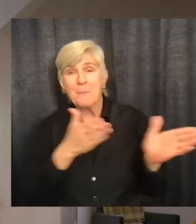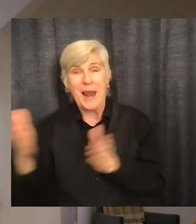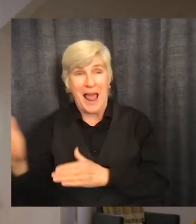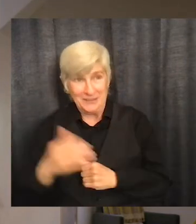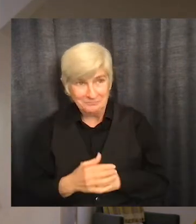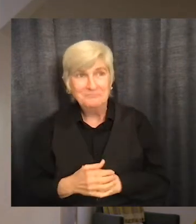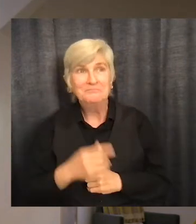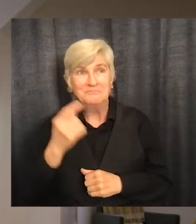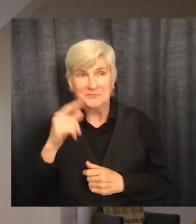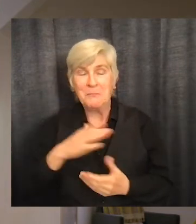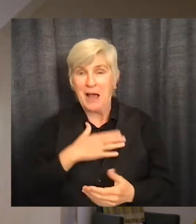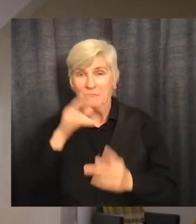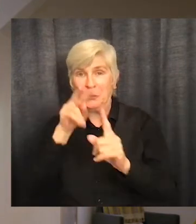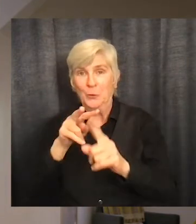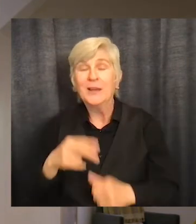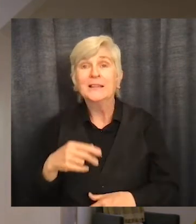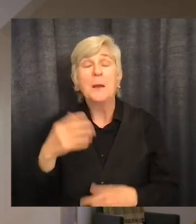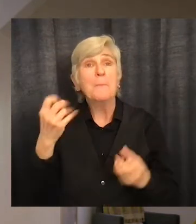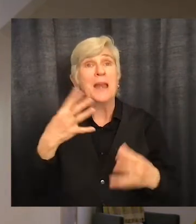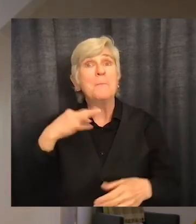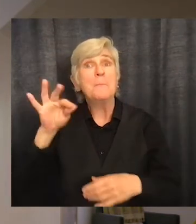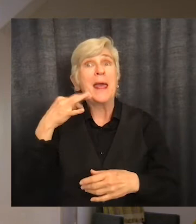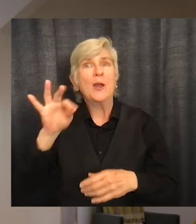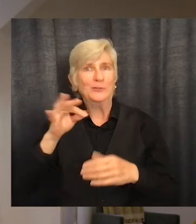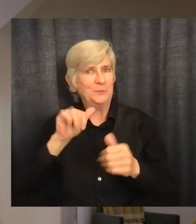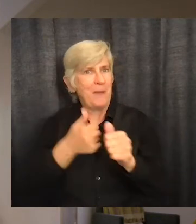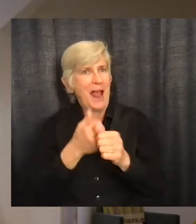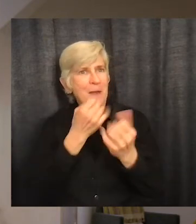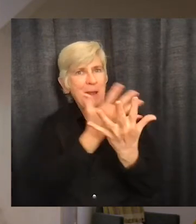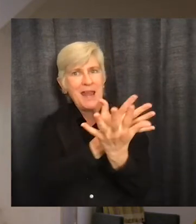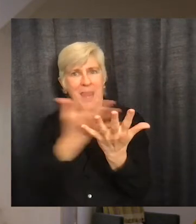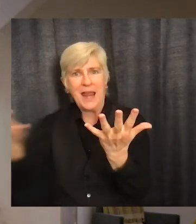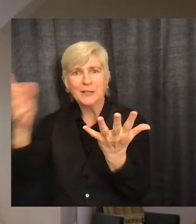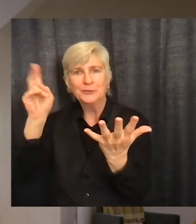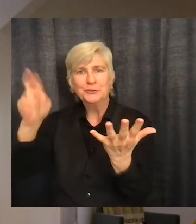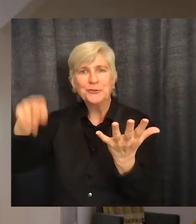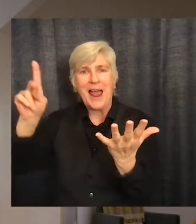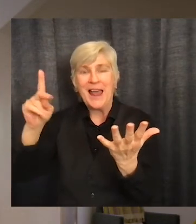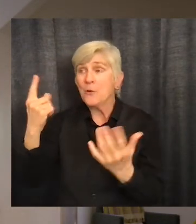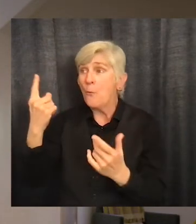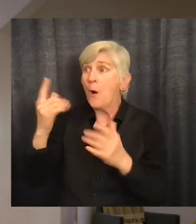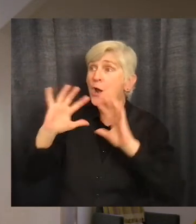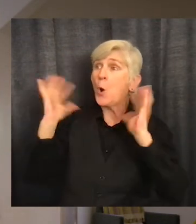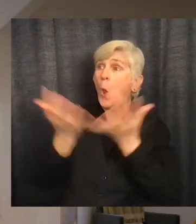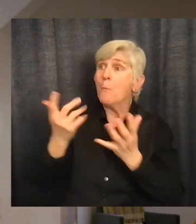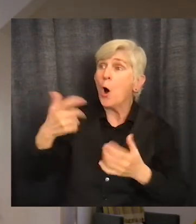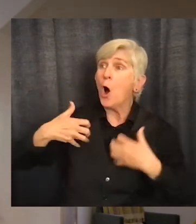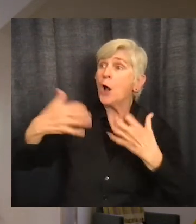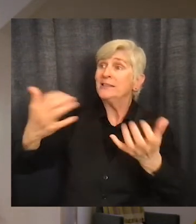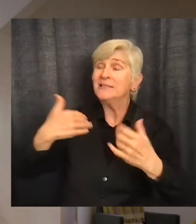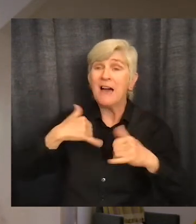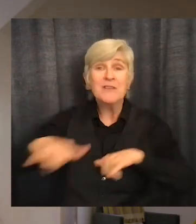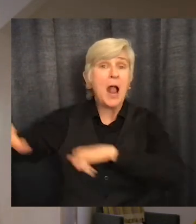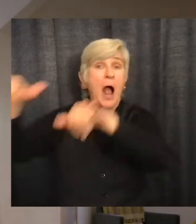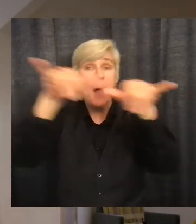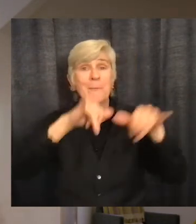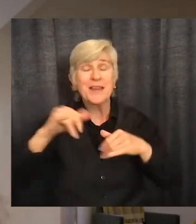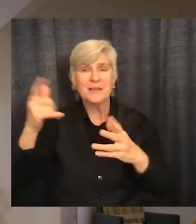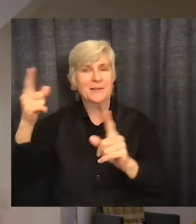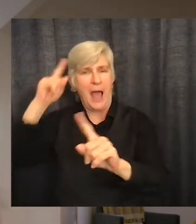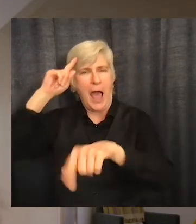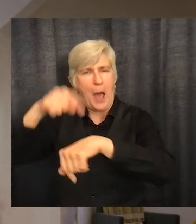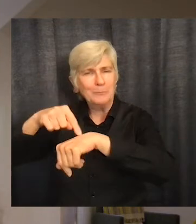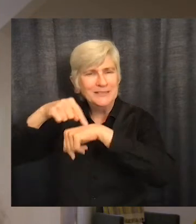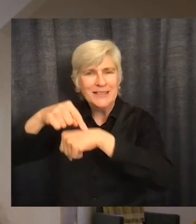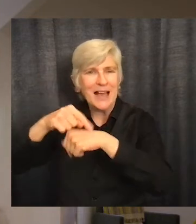to me. And as you can see, it's a diverse range of Pinners behind these trends. But one thing that these global audiences all have